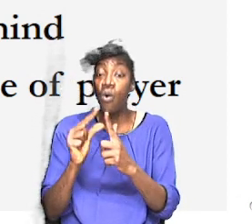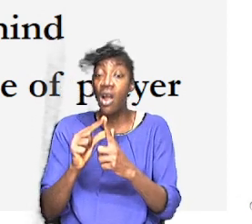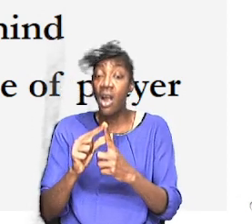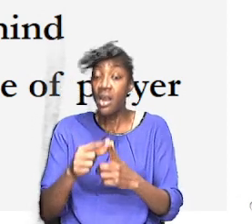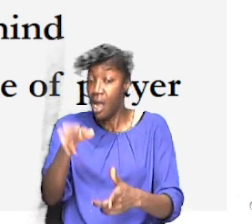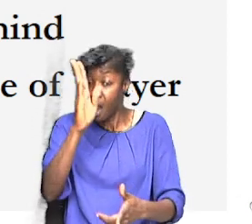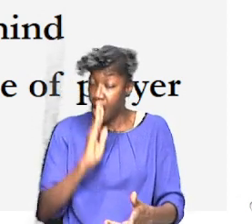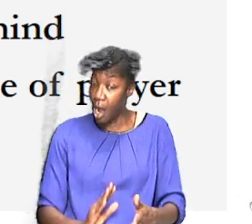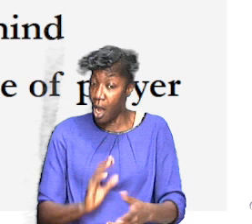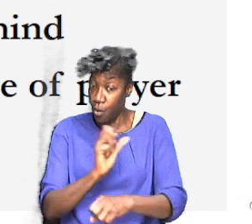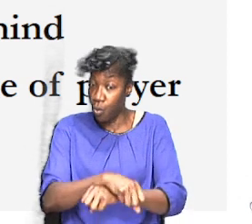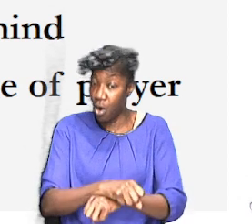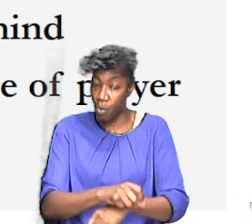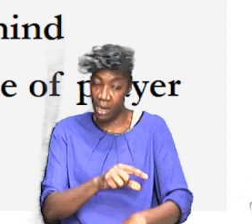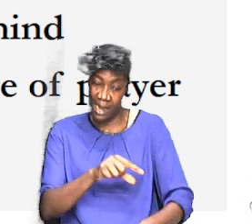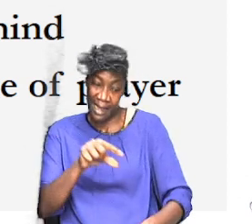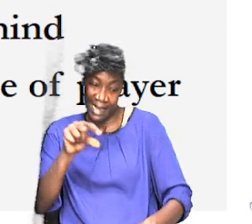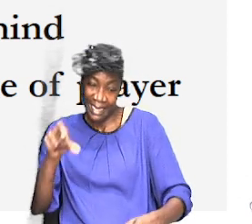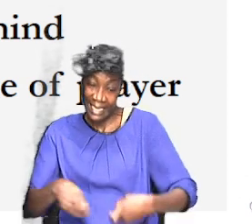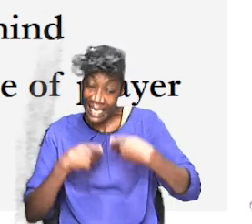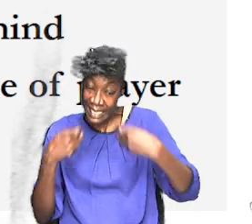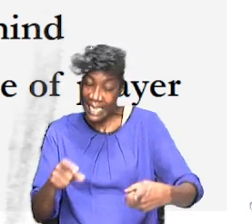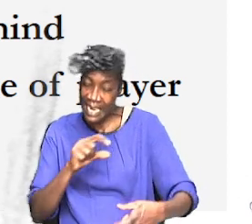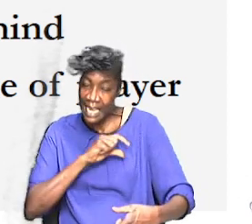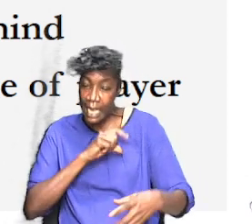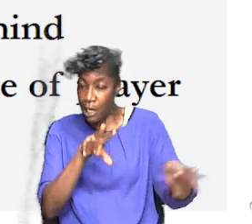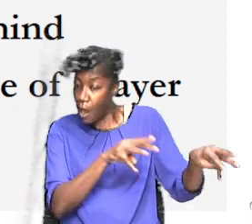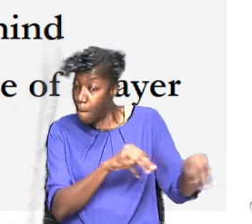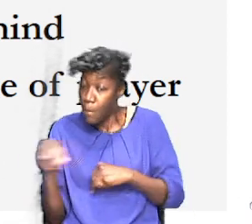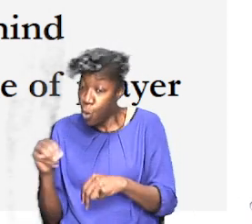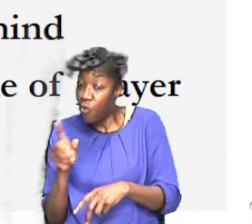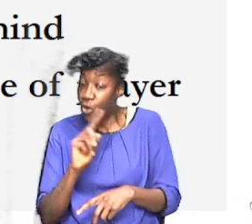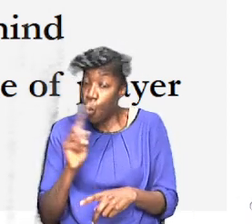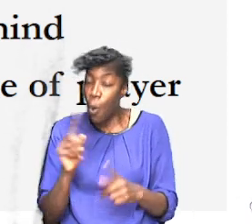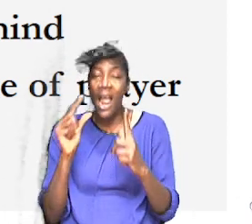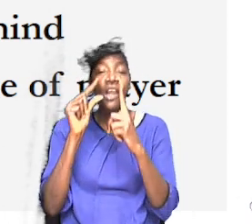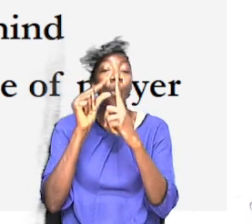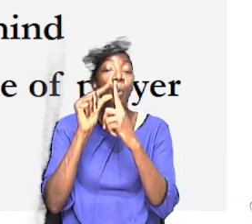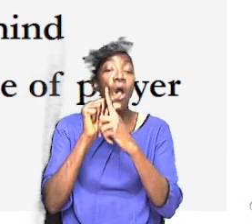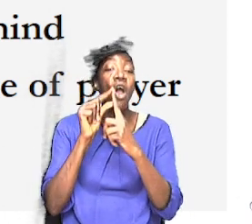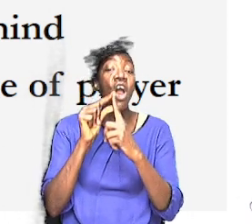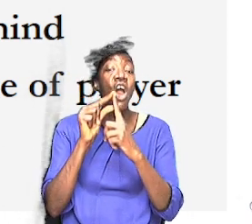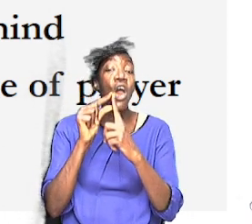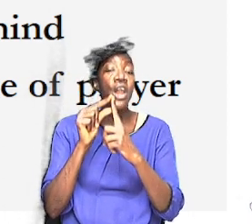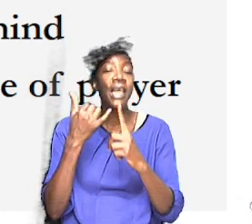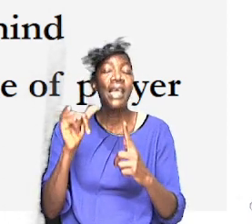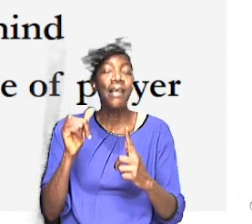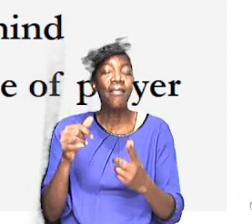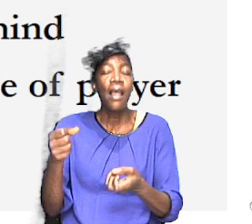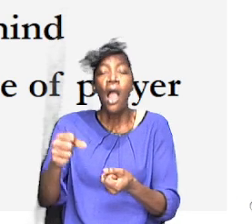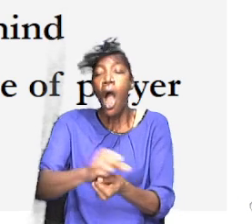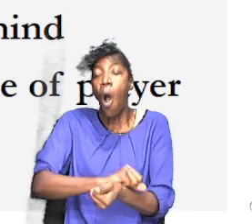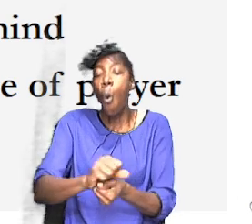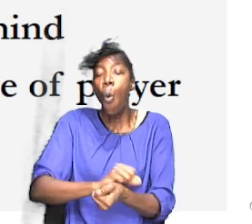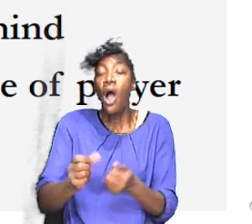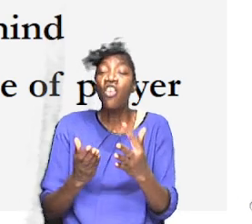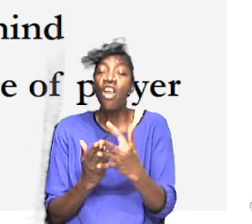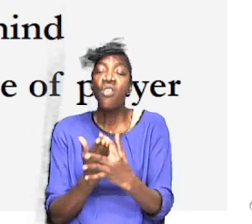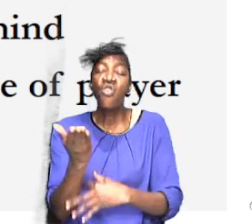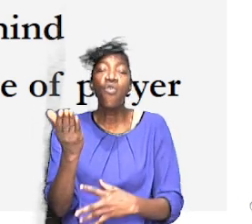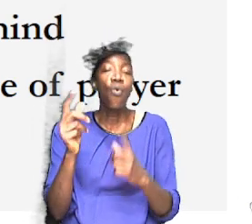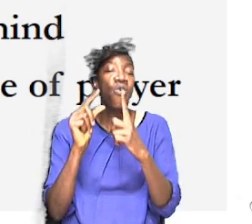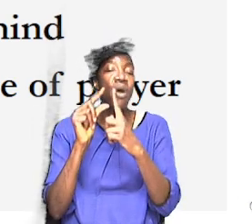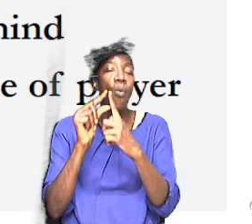at the brazen altar, he moves us now to where the word is, and you know, washes us through the word of Jesus